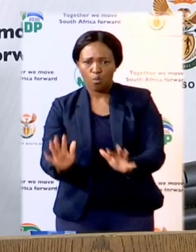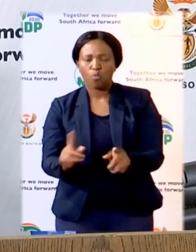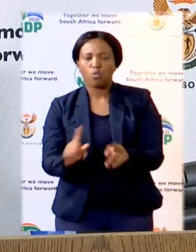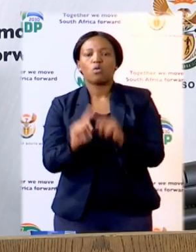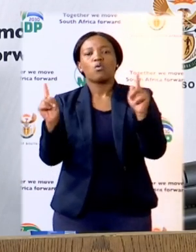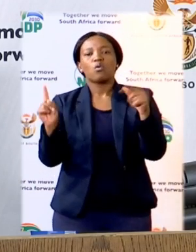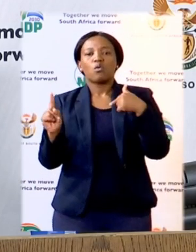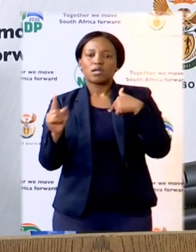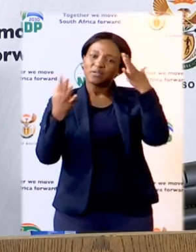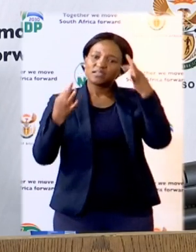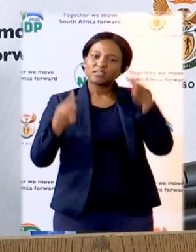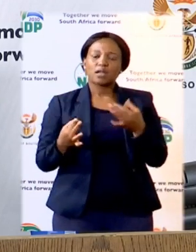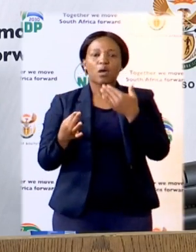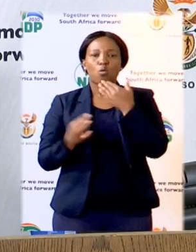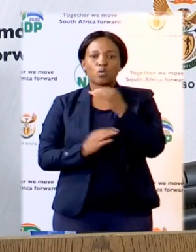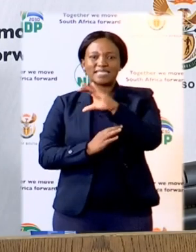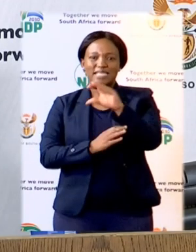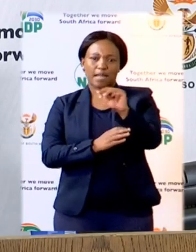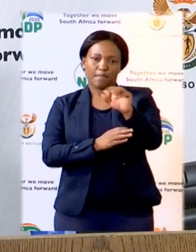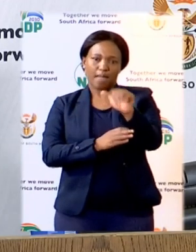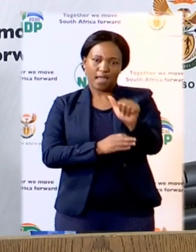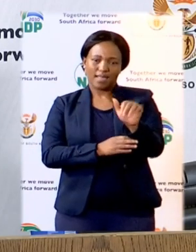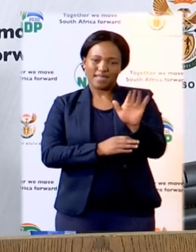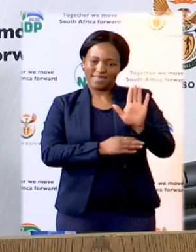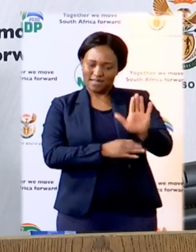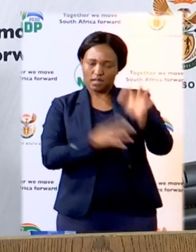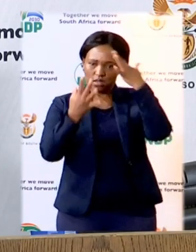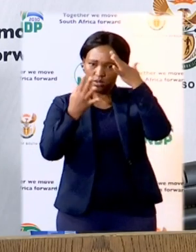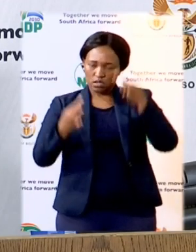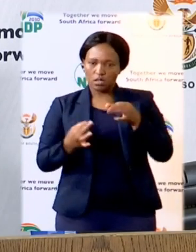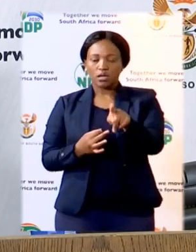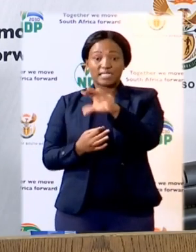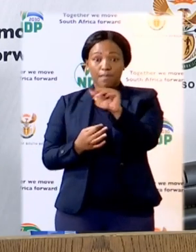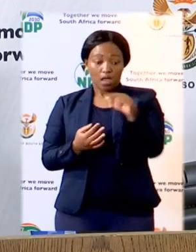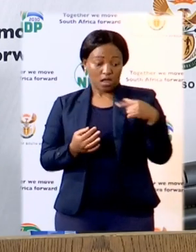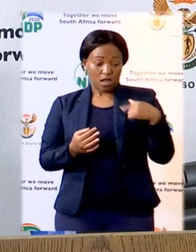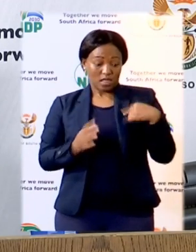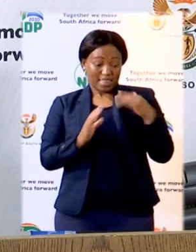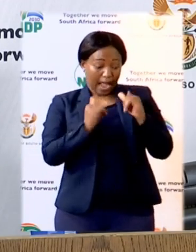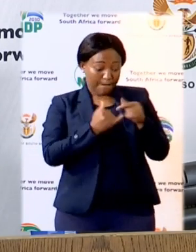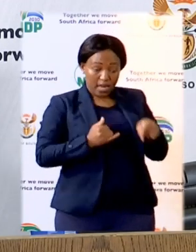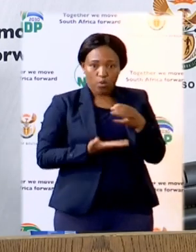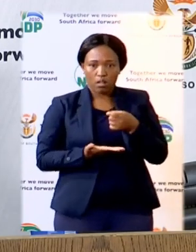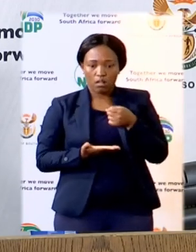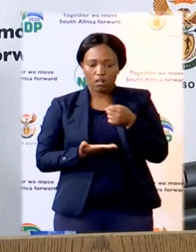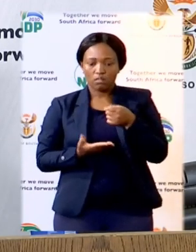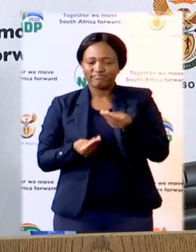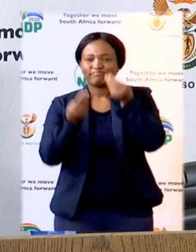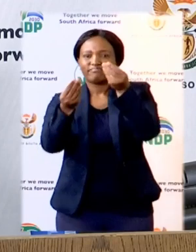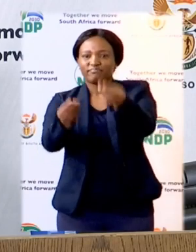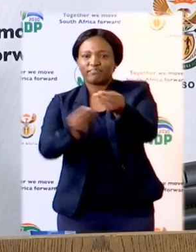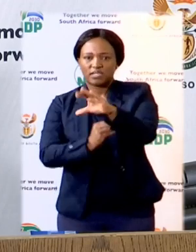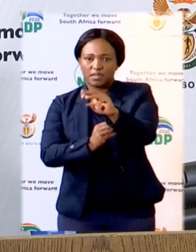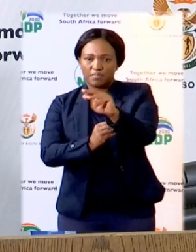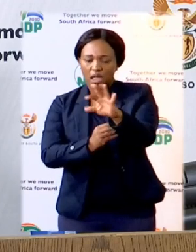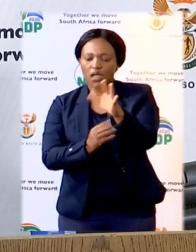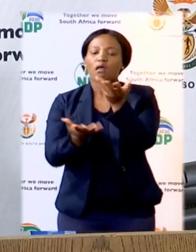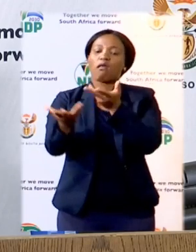that will be determined by the CCMA, because they have to make submissions there and particular processes